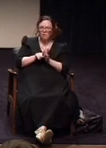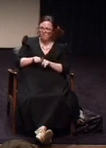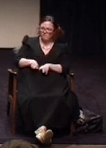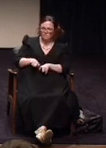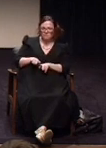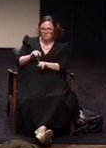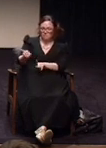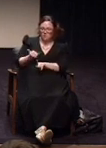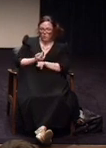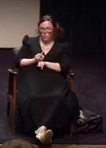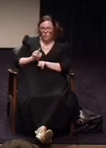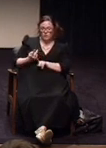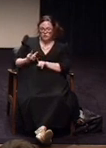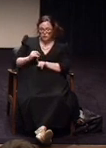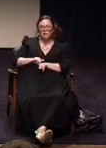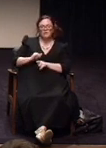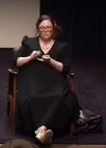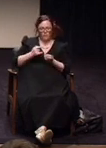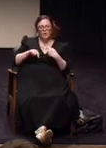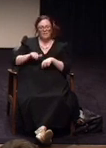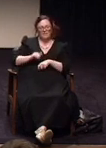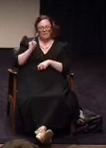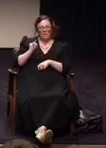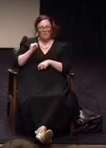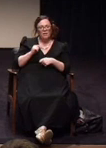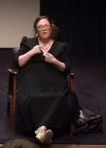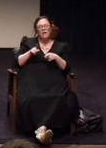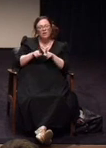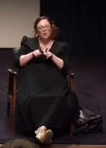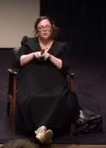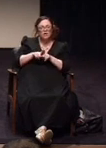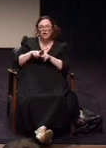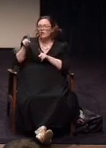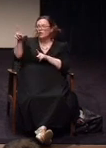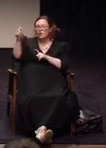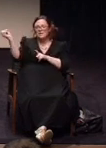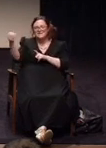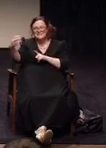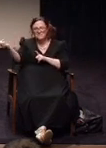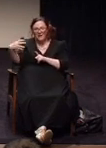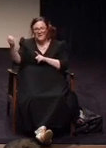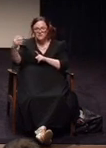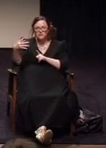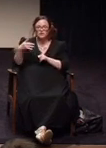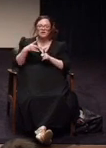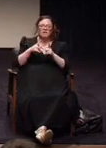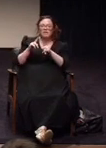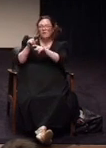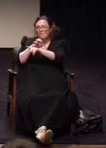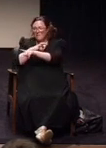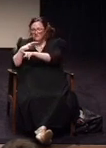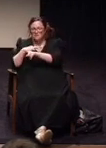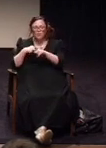do most of the dispatching also for both emergency medical services and fire rescue